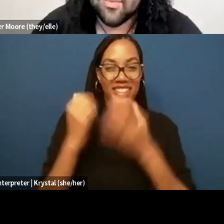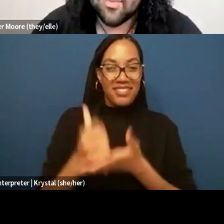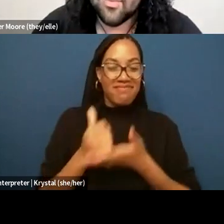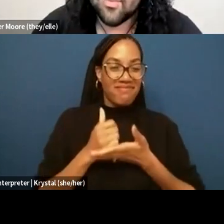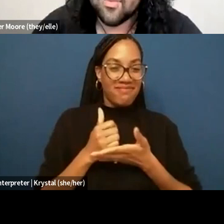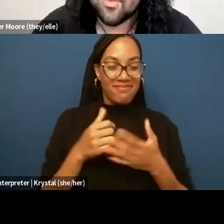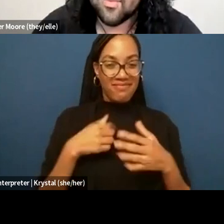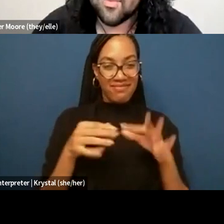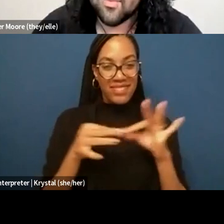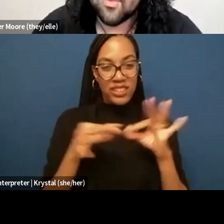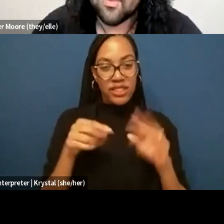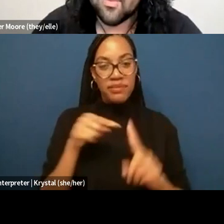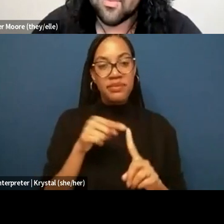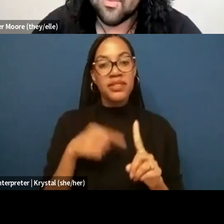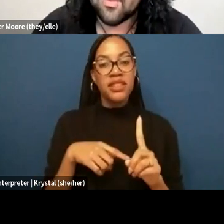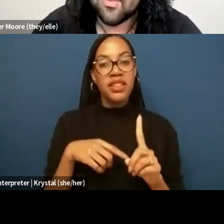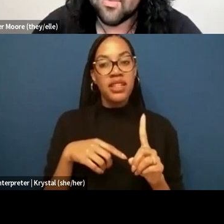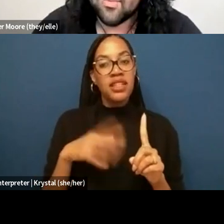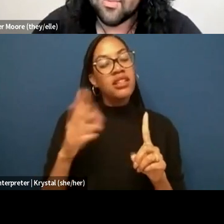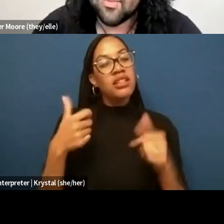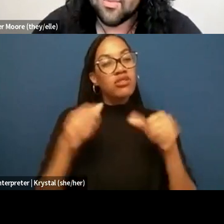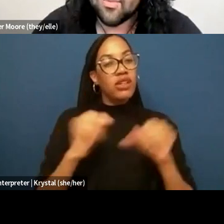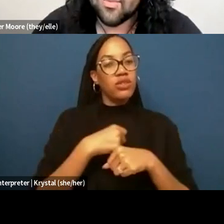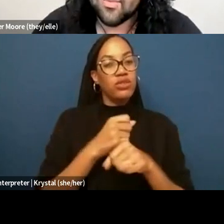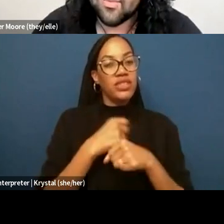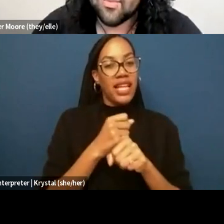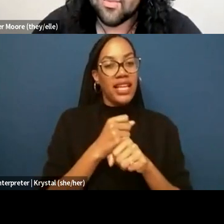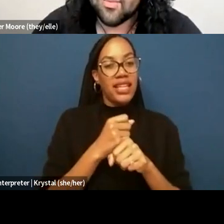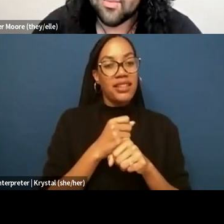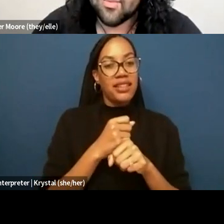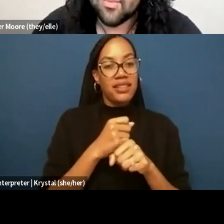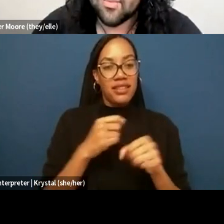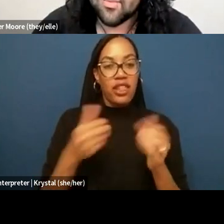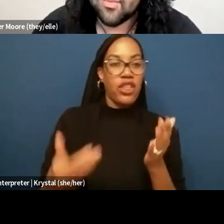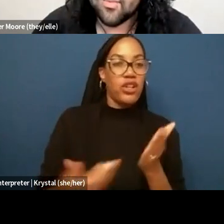here, to create the new, we don't necessarily need to create any of the new.